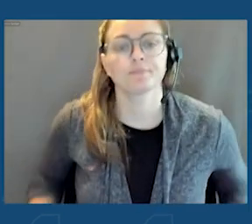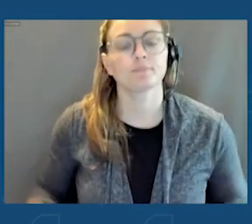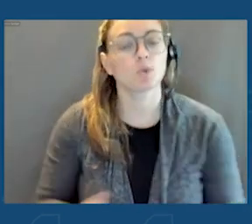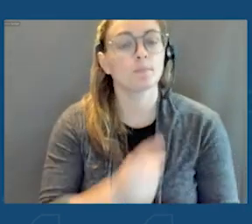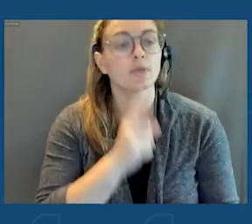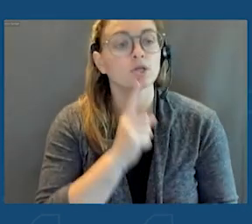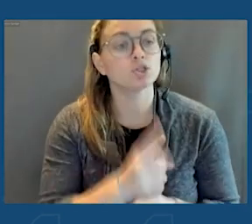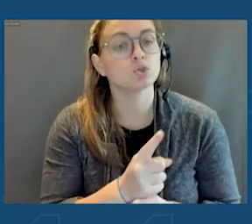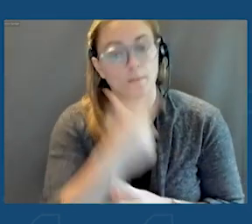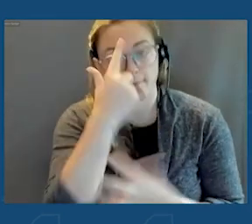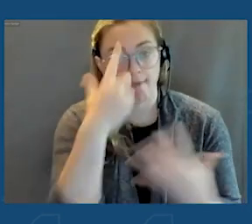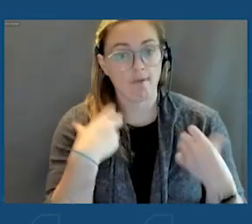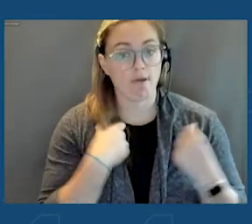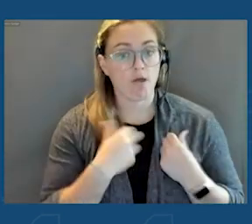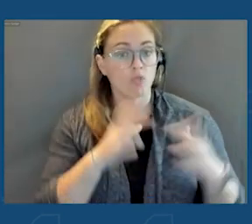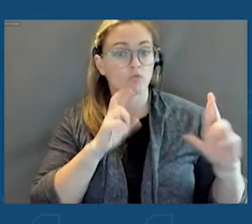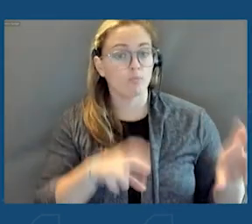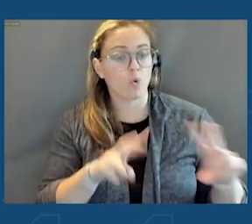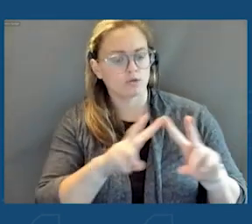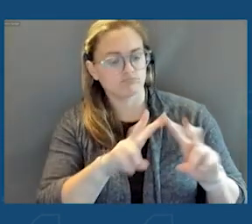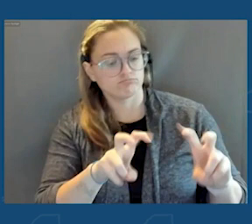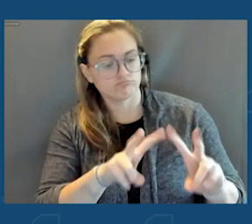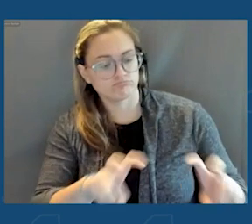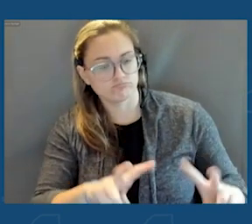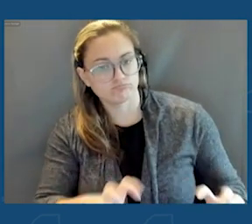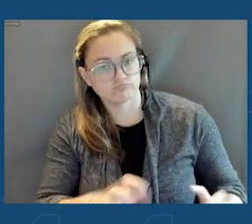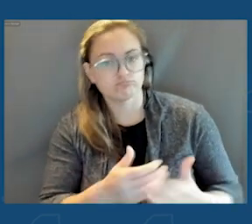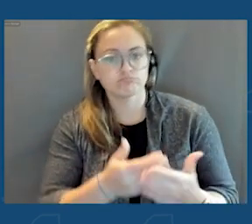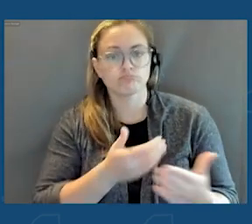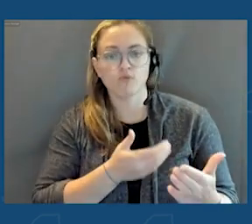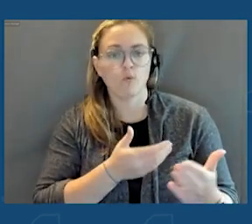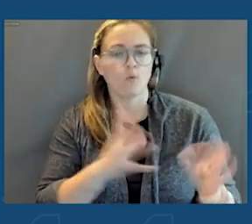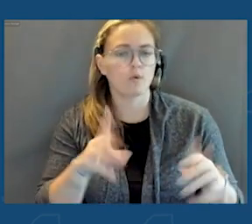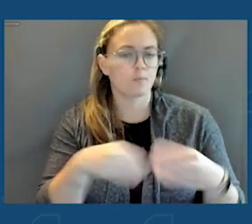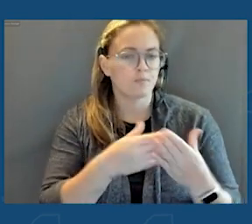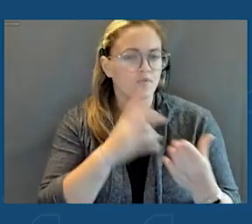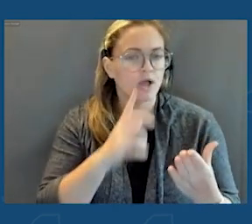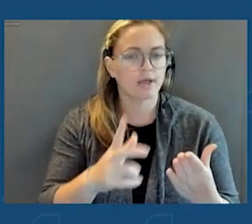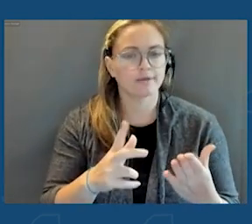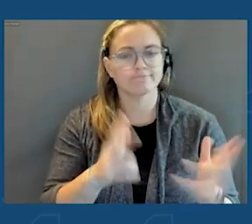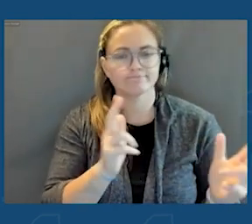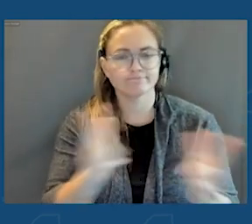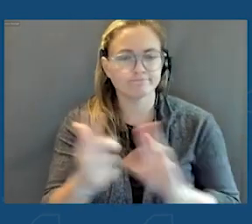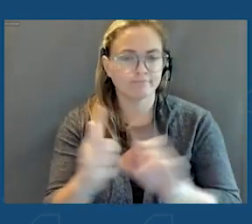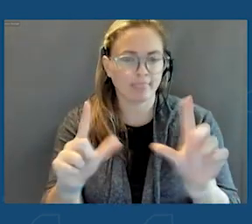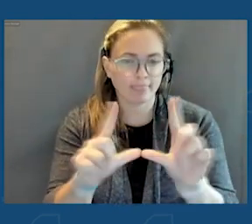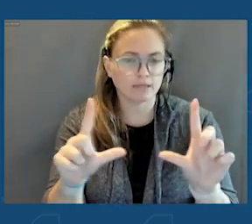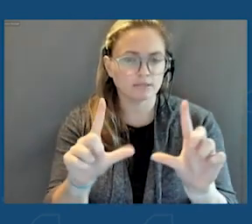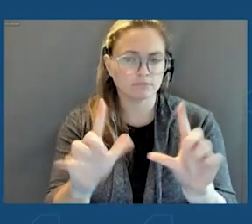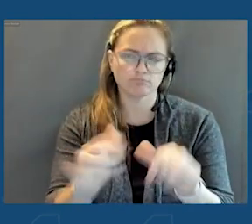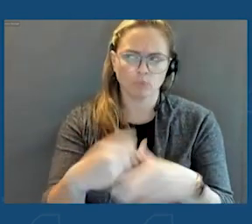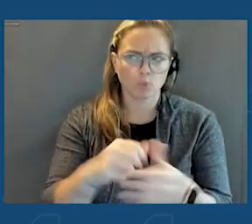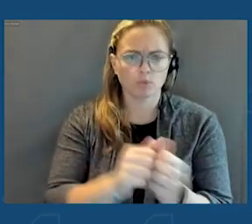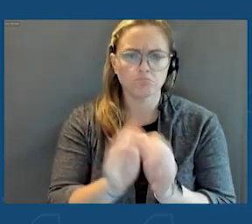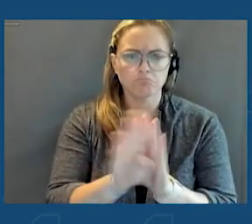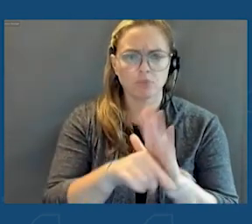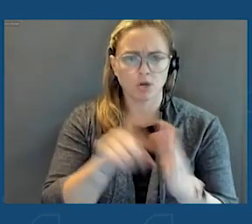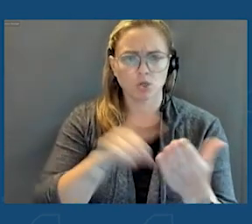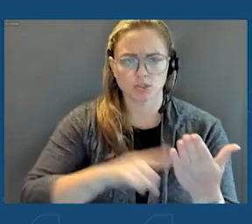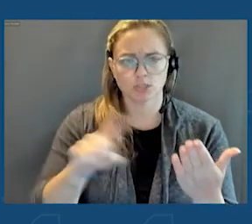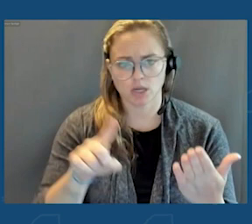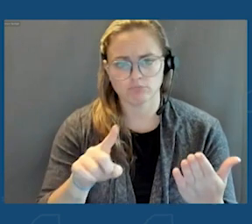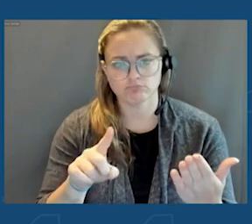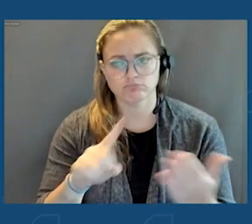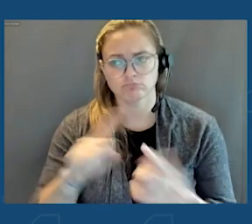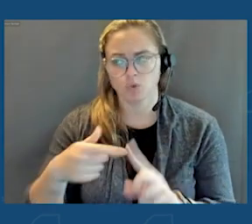health reports are looked at closely before issuing a firearm license. As part of the background check, this is something I did as a county clerk